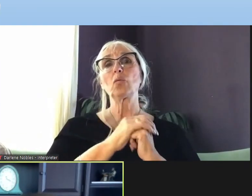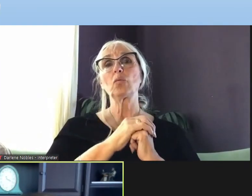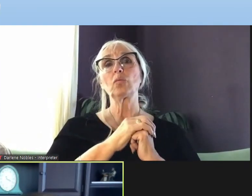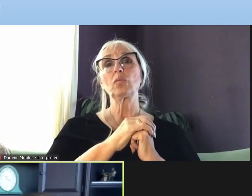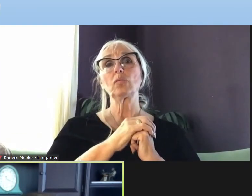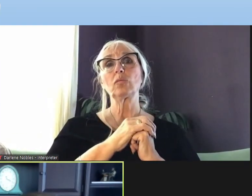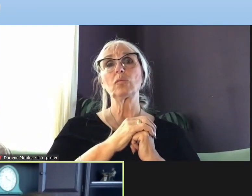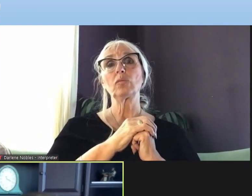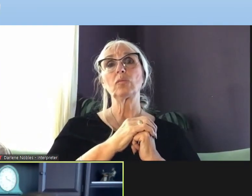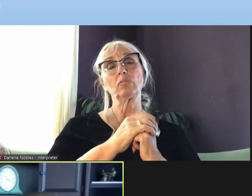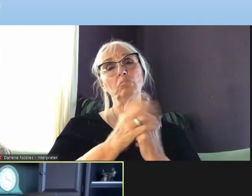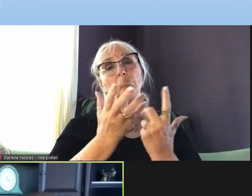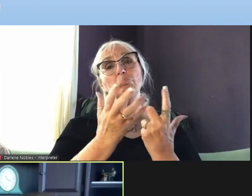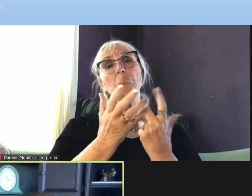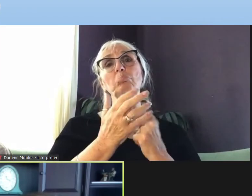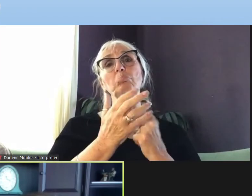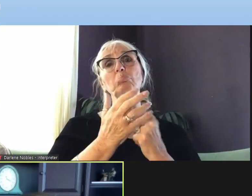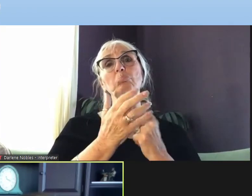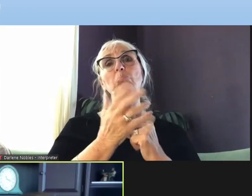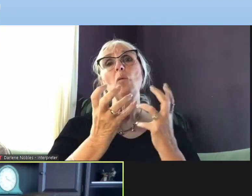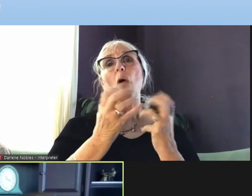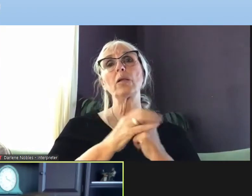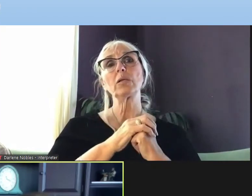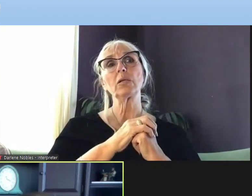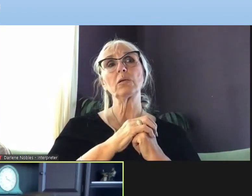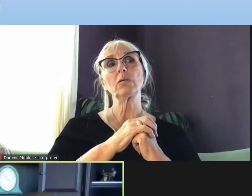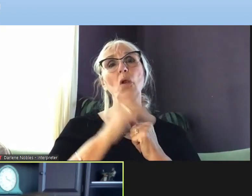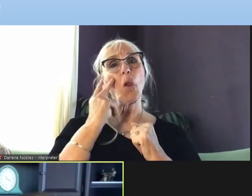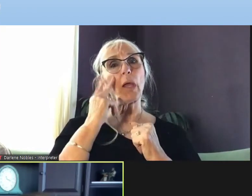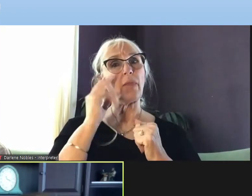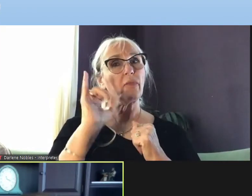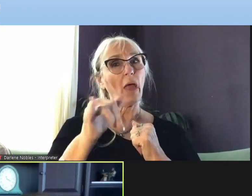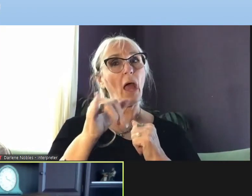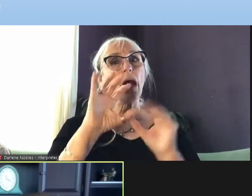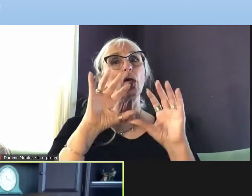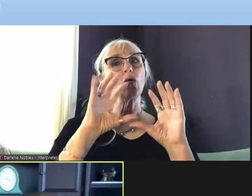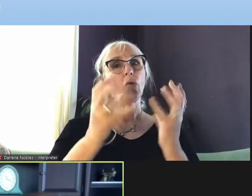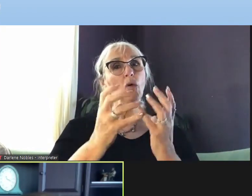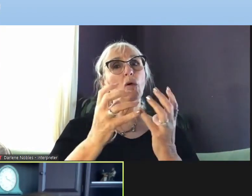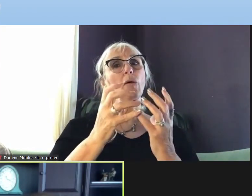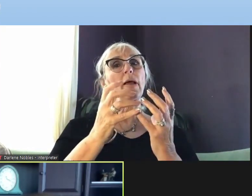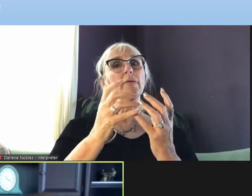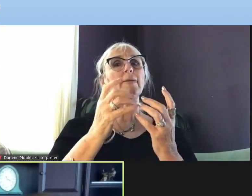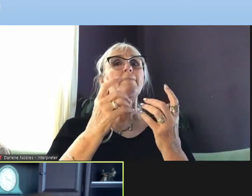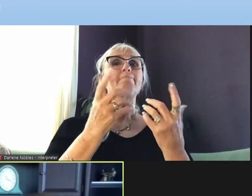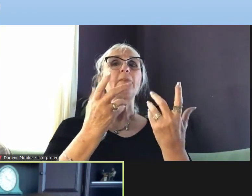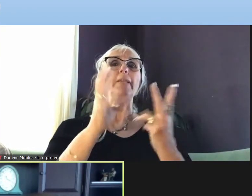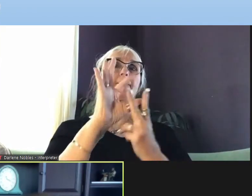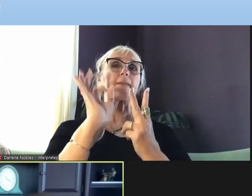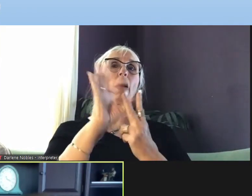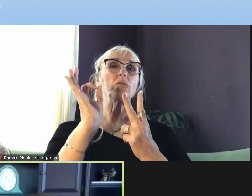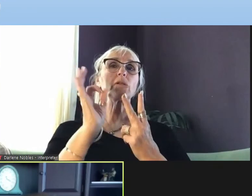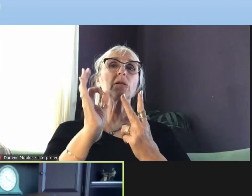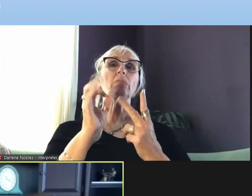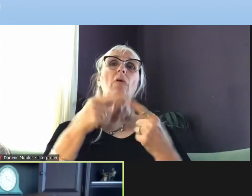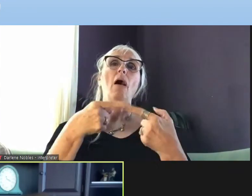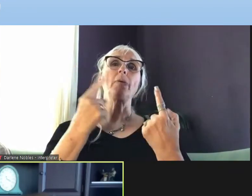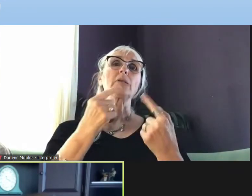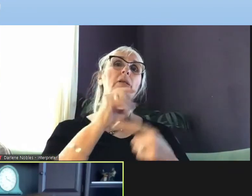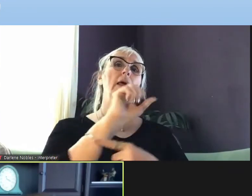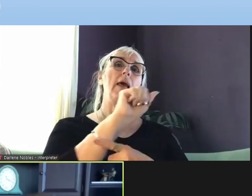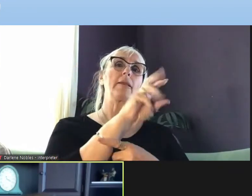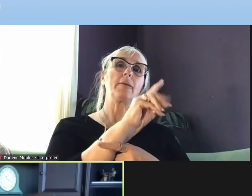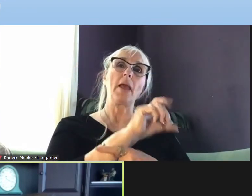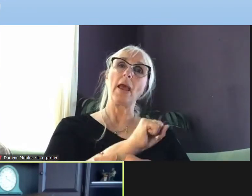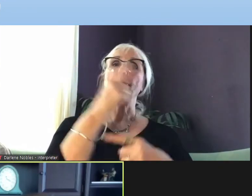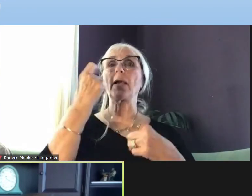And so we want to look at this group as a consideration, as an alternative to AWS, especially for the difference in expense.